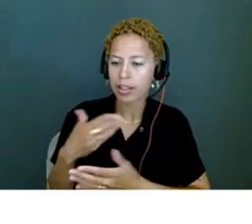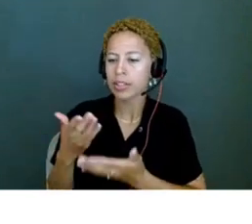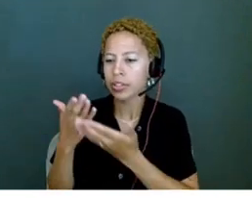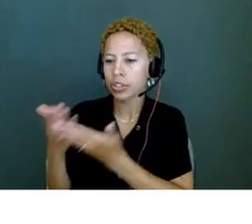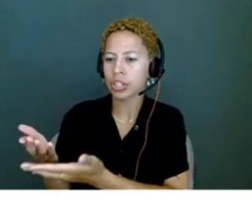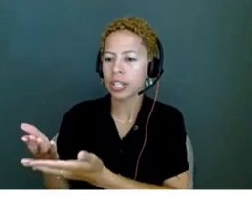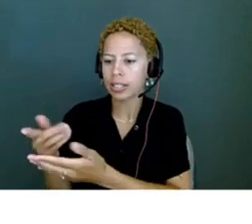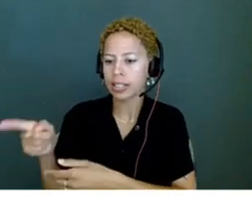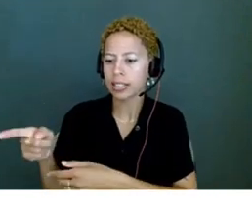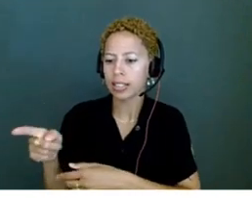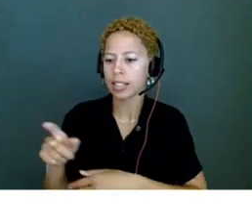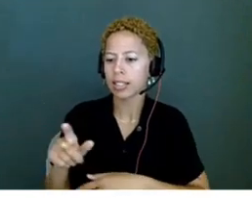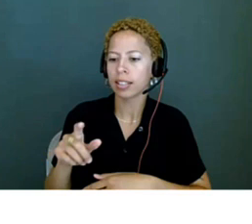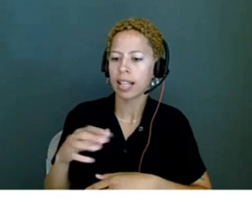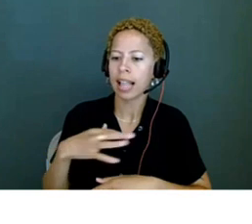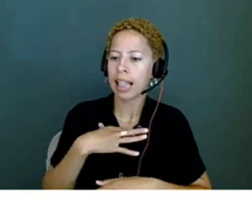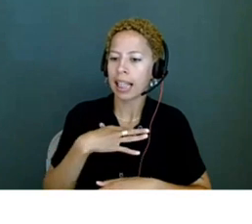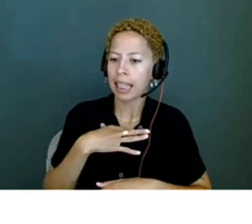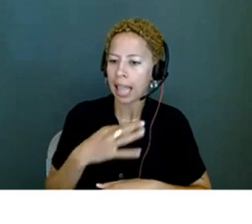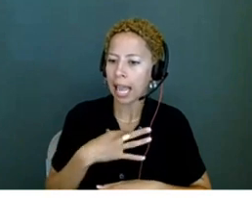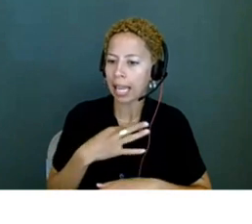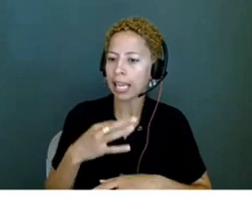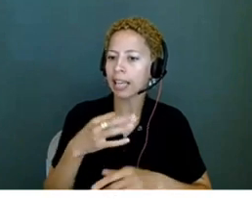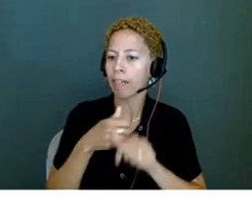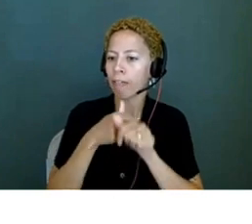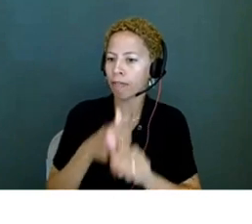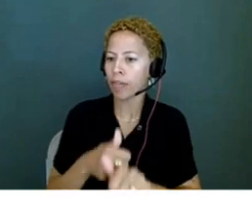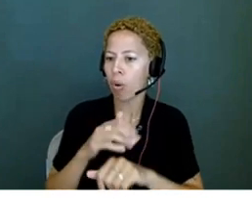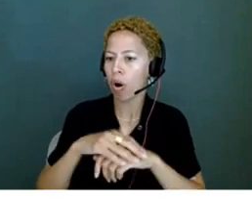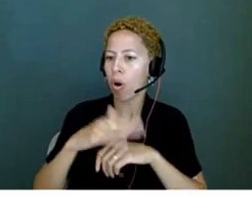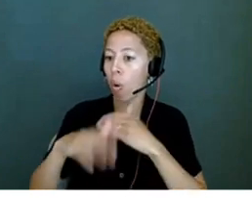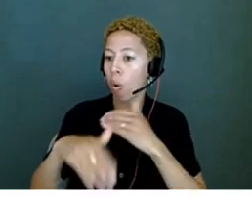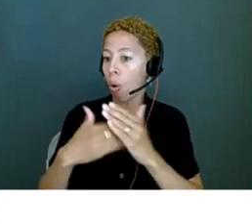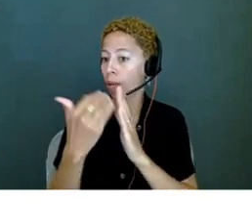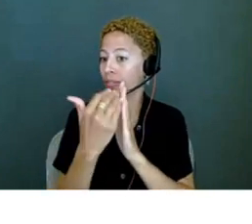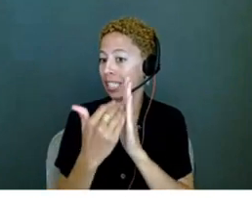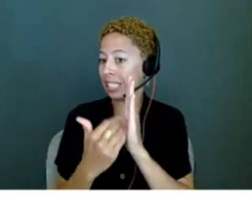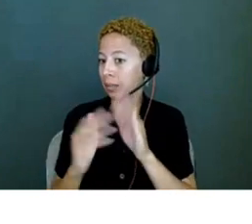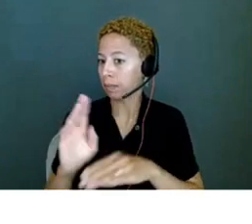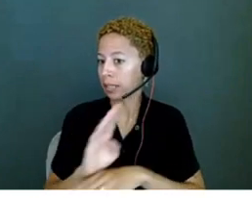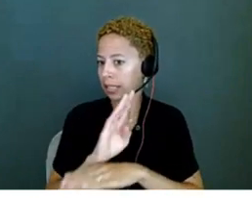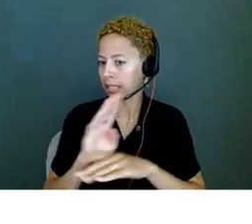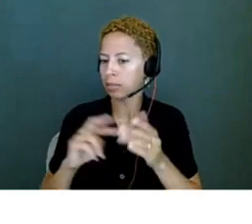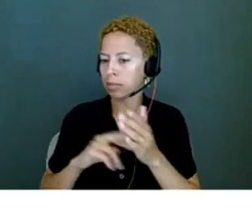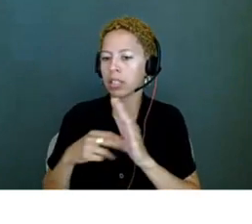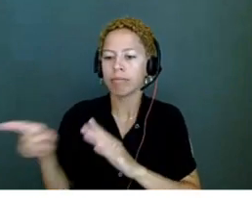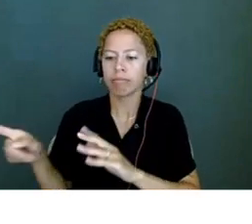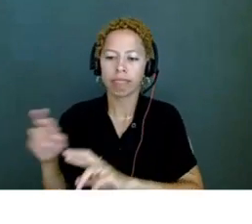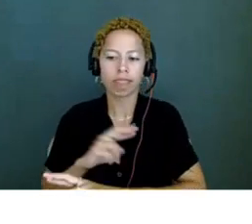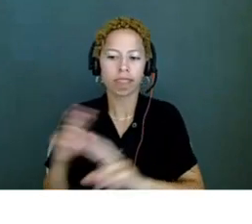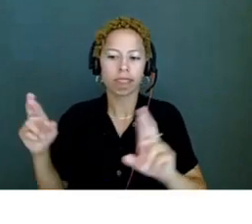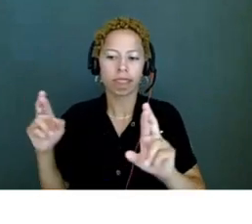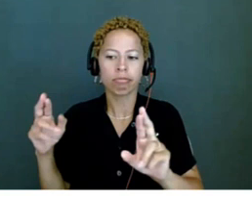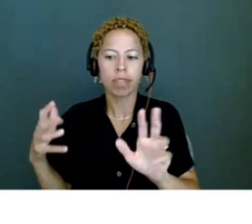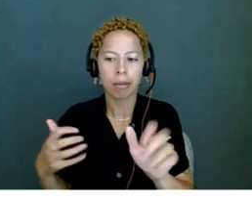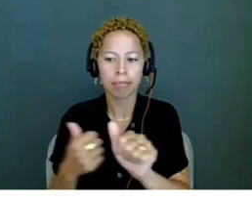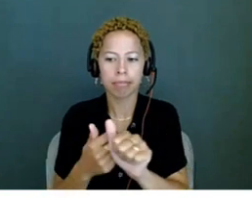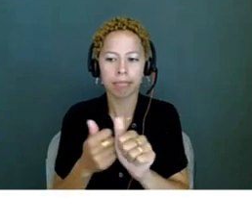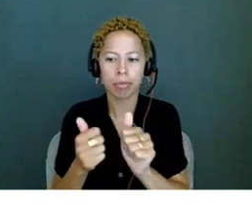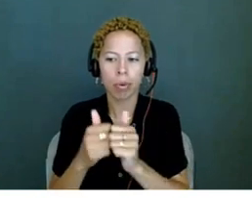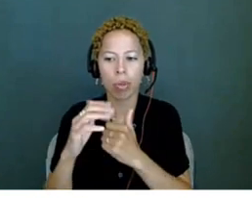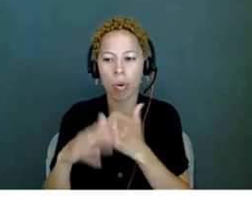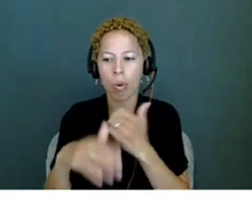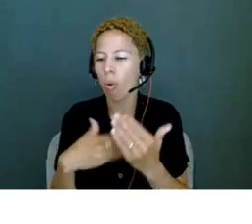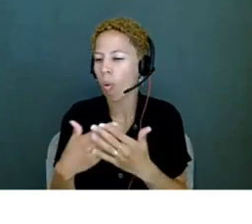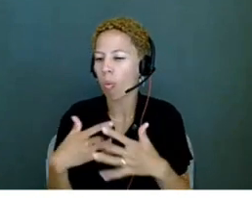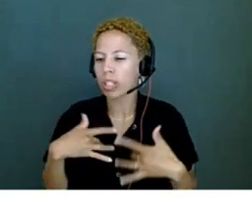or follow on all of these businesses so that they can stay up to date with what is going on in literacy. And